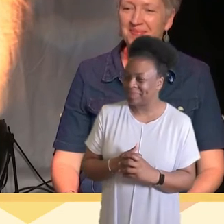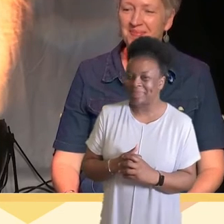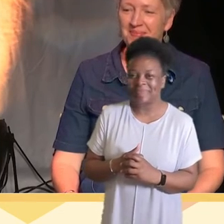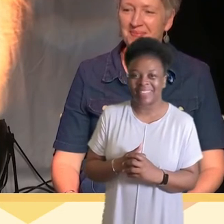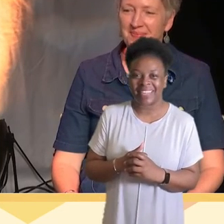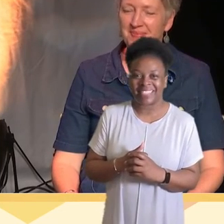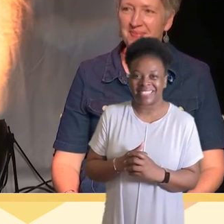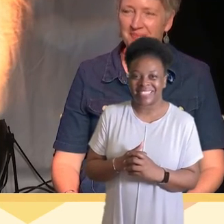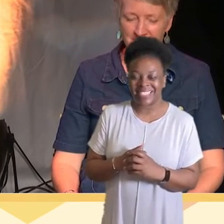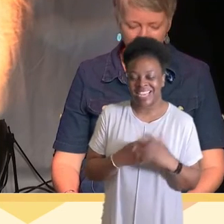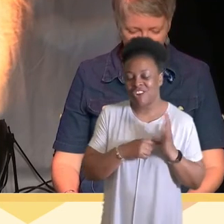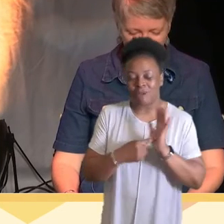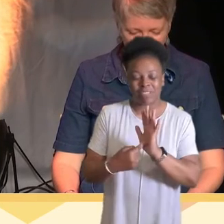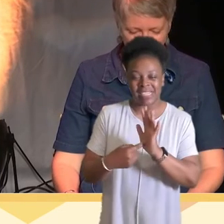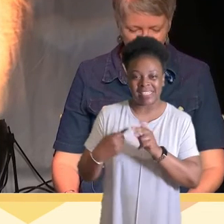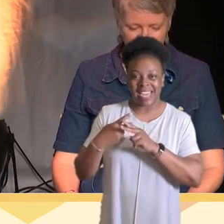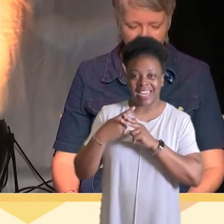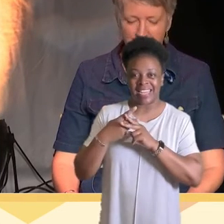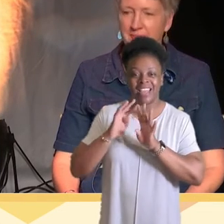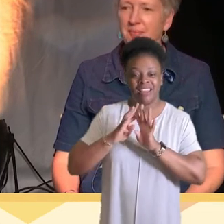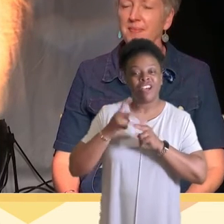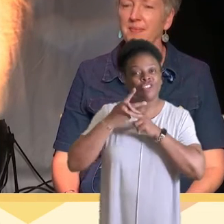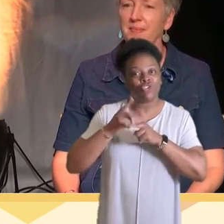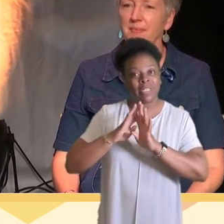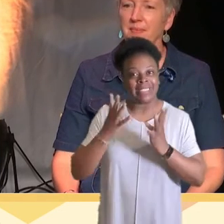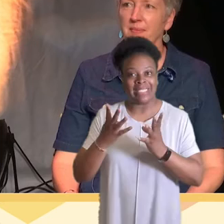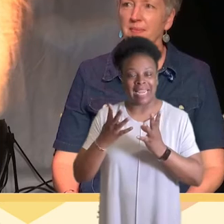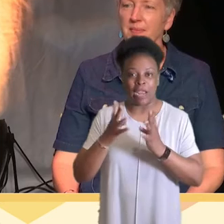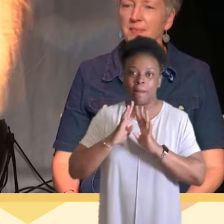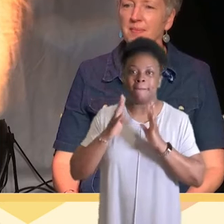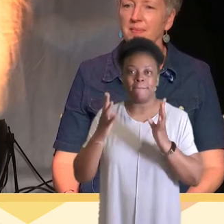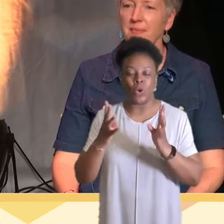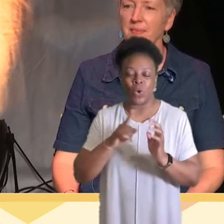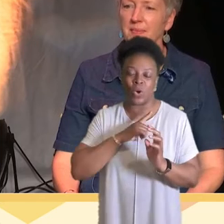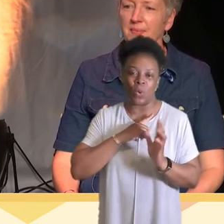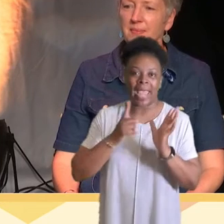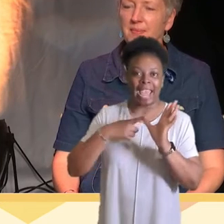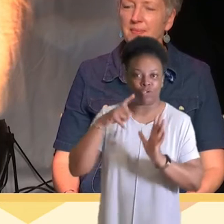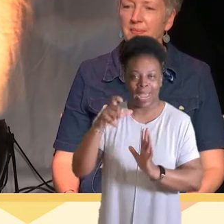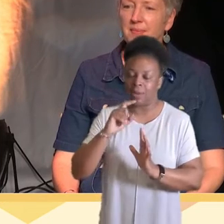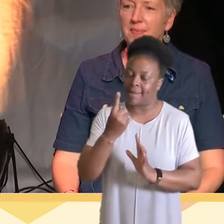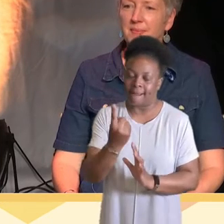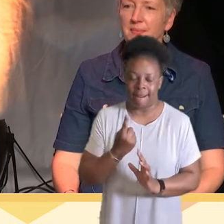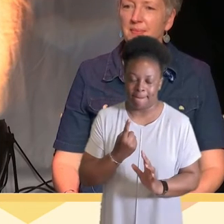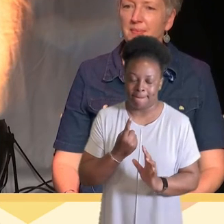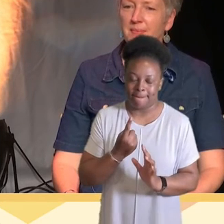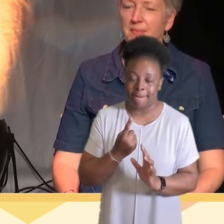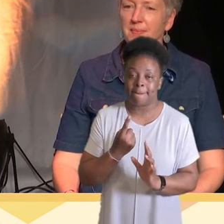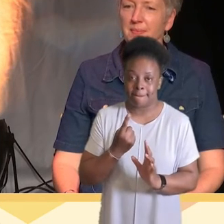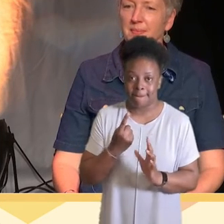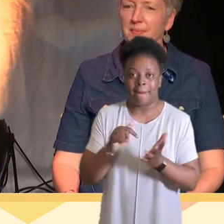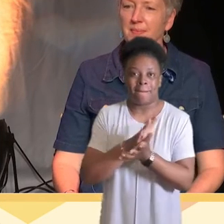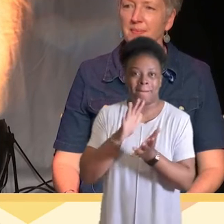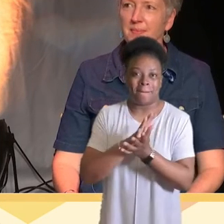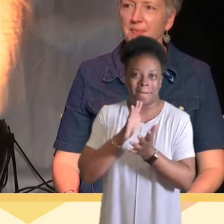She's representing the Trustee Board as the acting moderator, Andrew Cowley, is unable to be with us. And I'm also delighted to be joined here